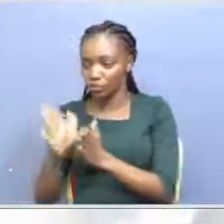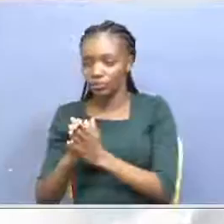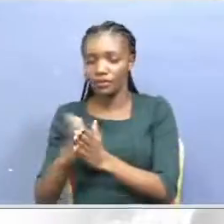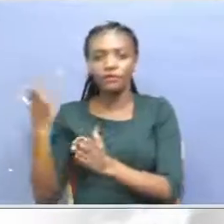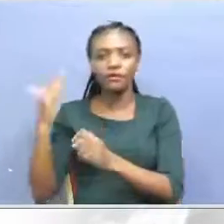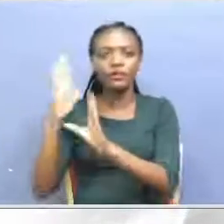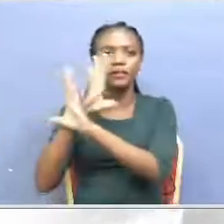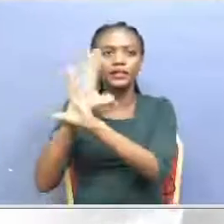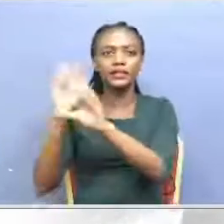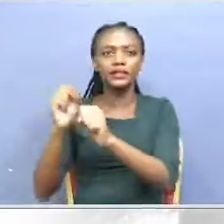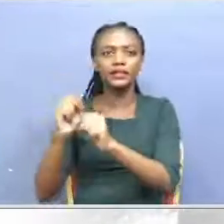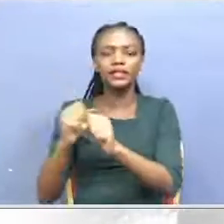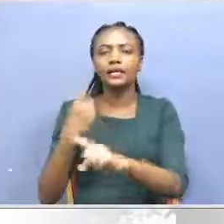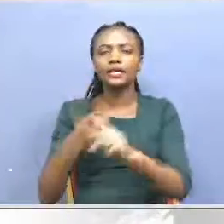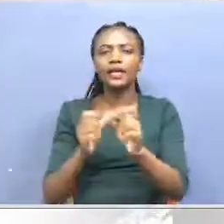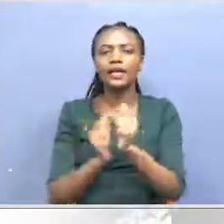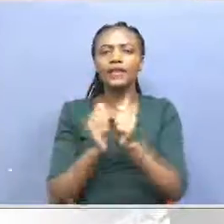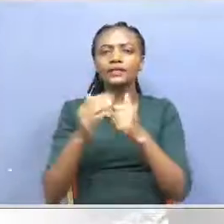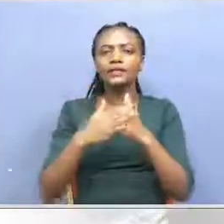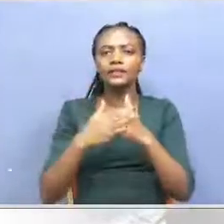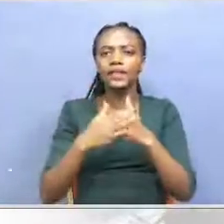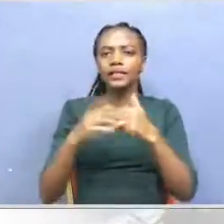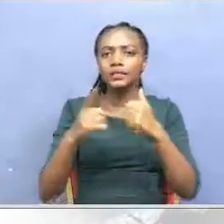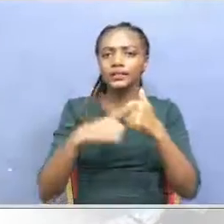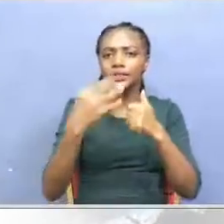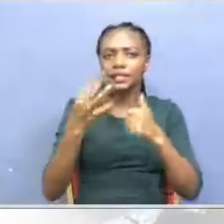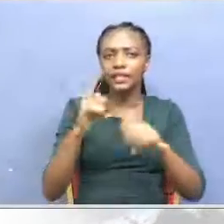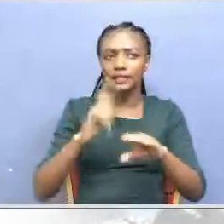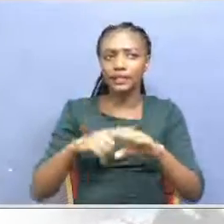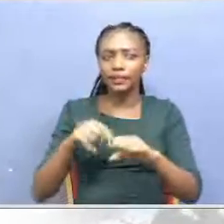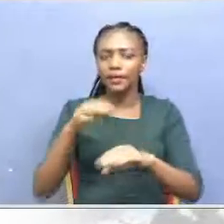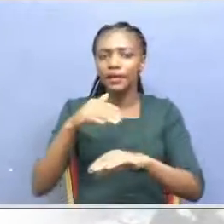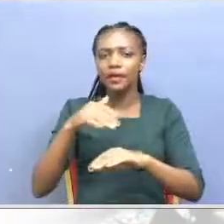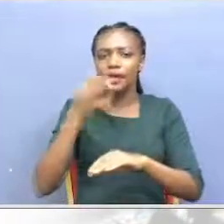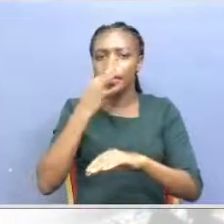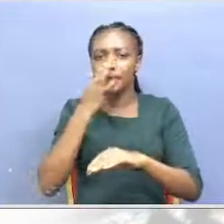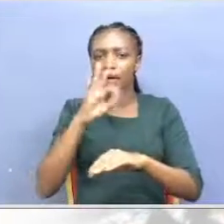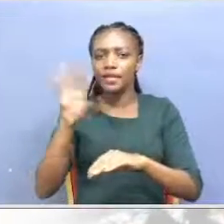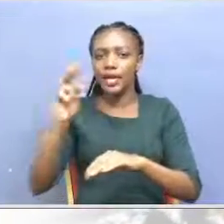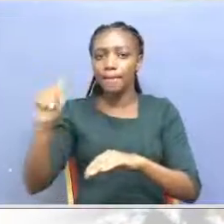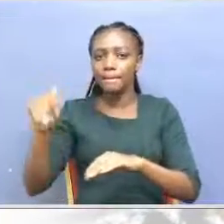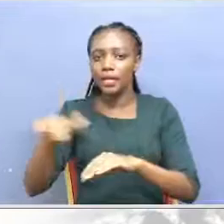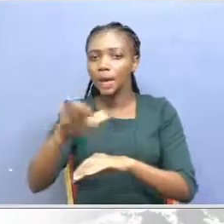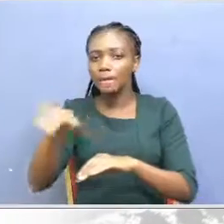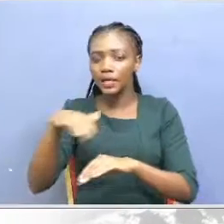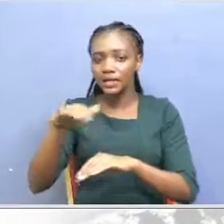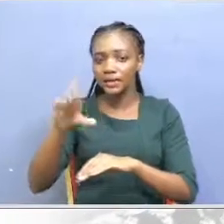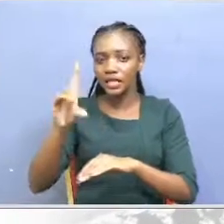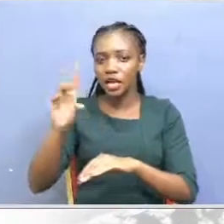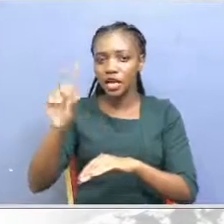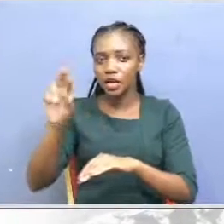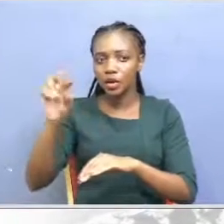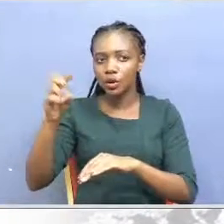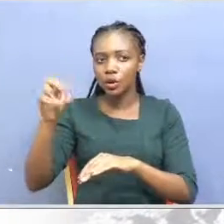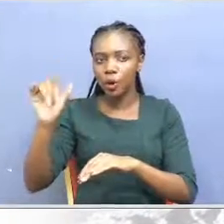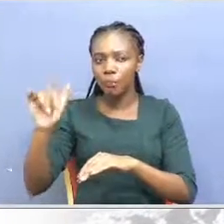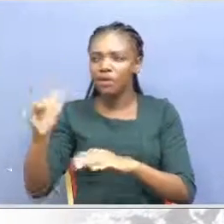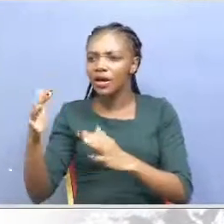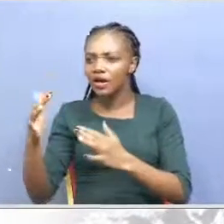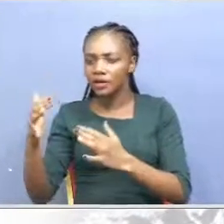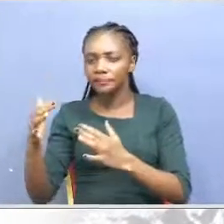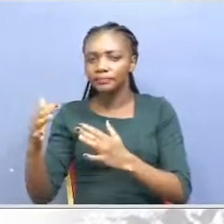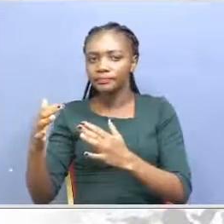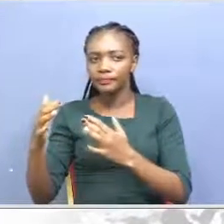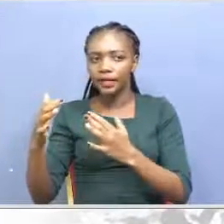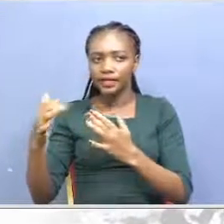in 1963 when Kibaki was elected as MP for Donholm constituency, subsequently called Bahati and